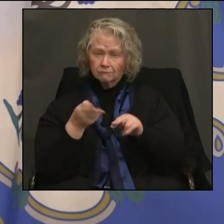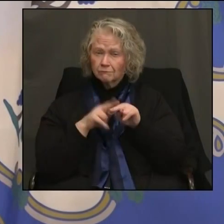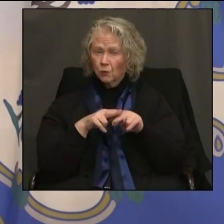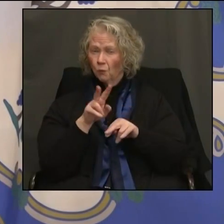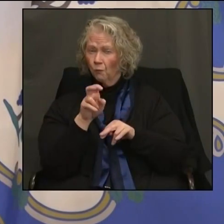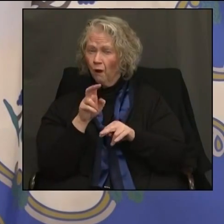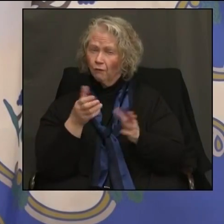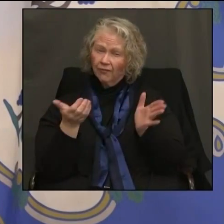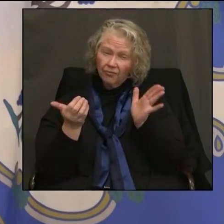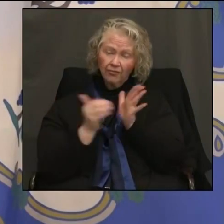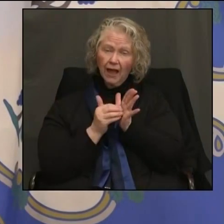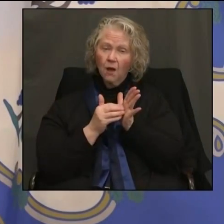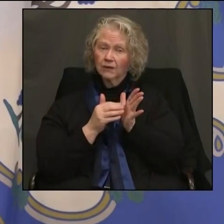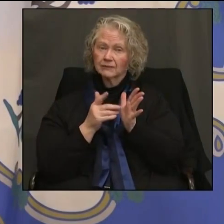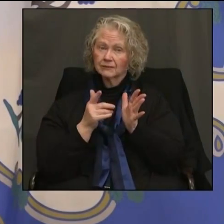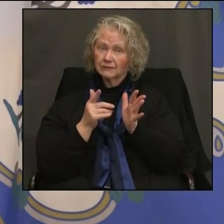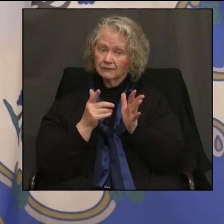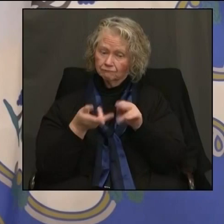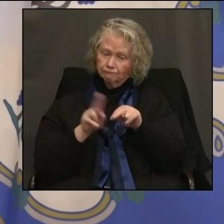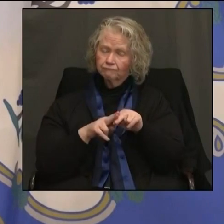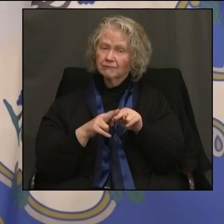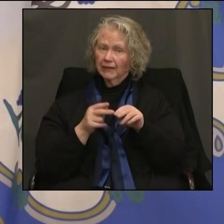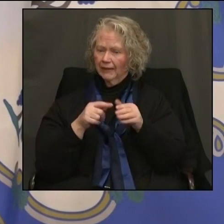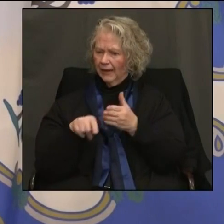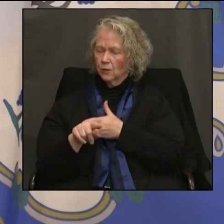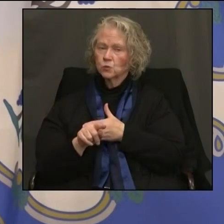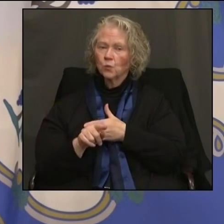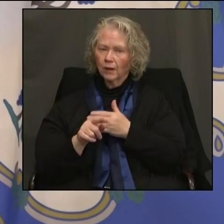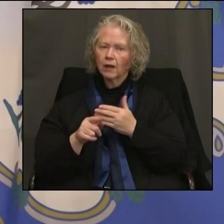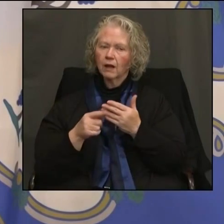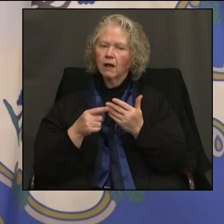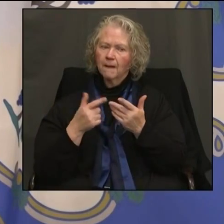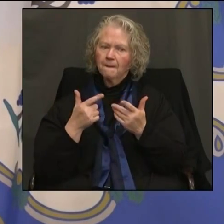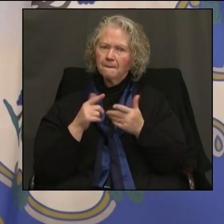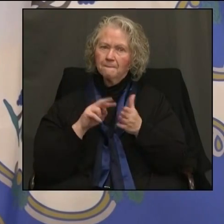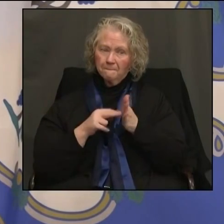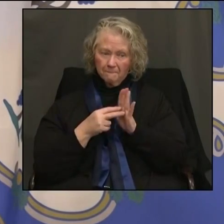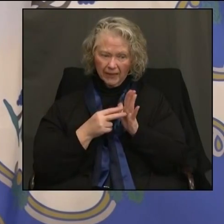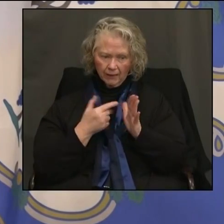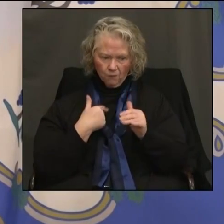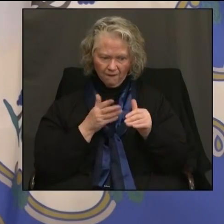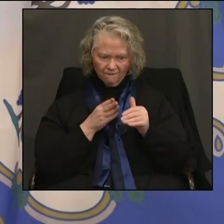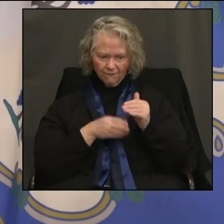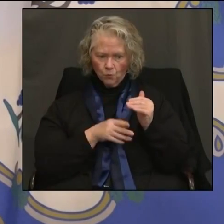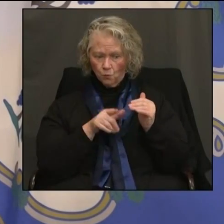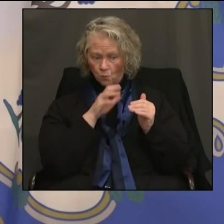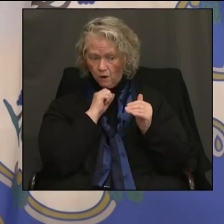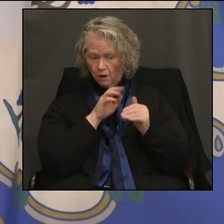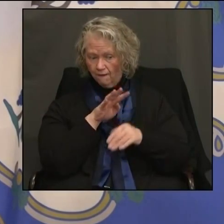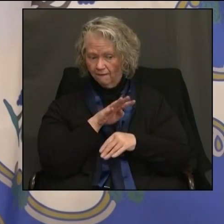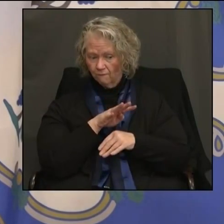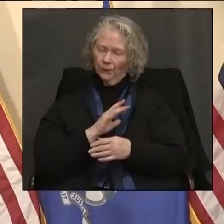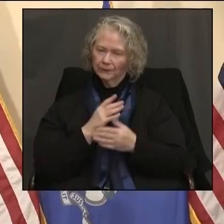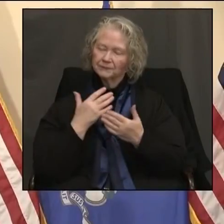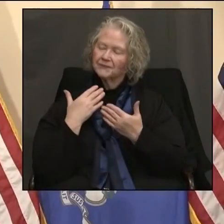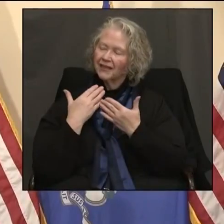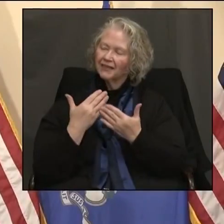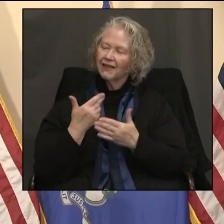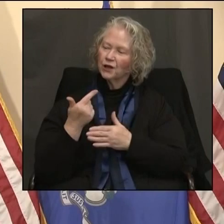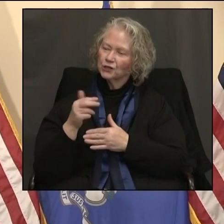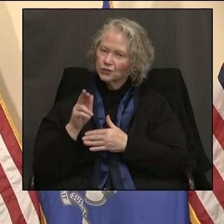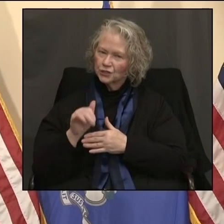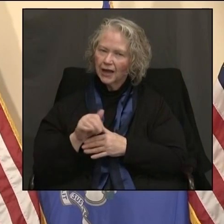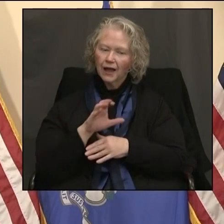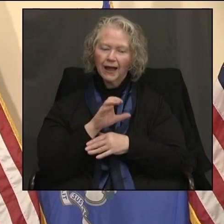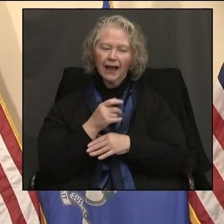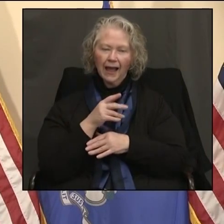appointments next week. That allows us to get through the 45- to 54-year-old age group pretty quickly. Lamont